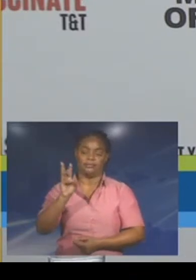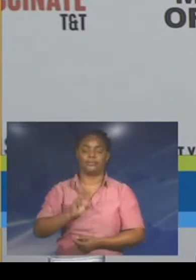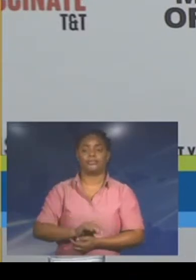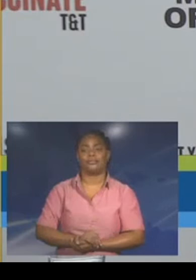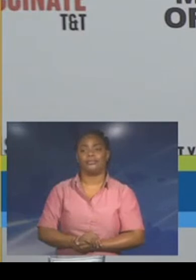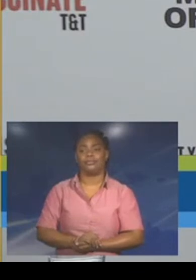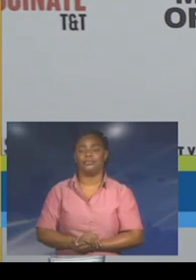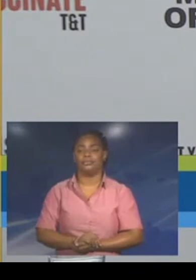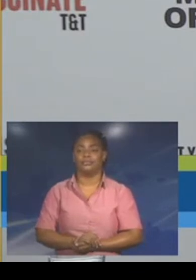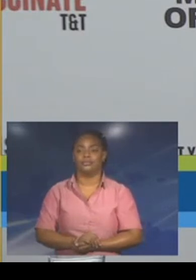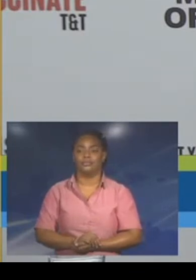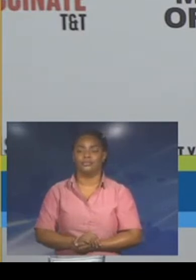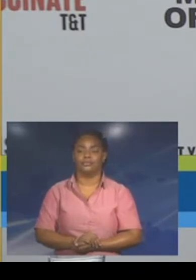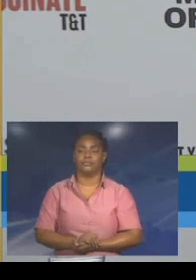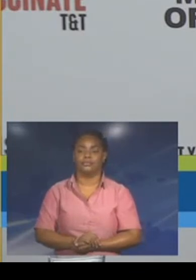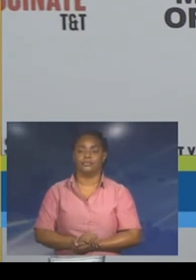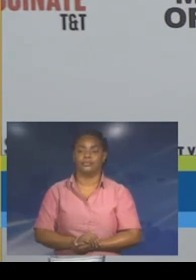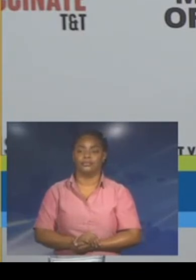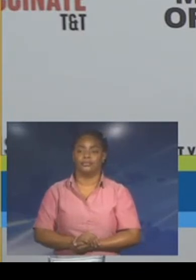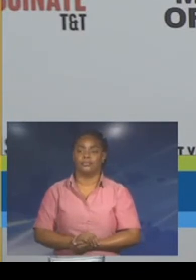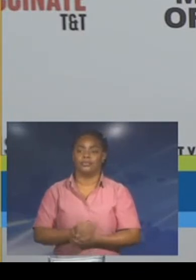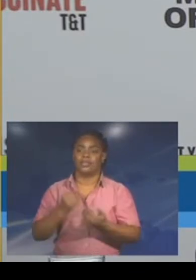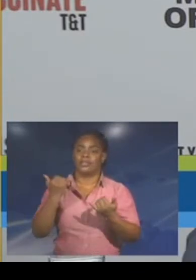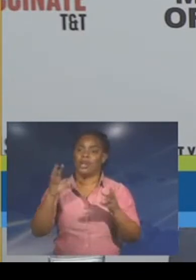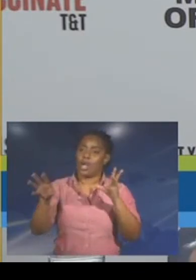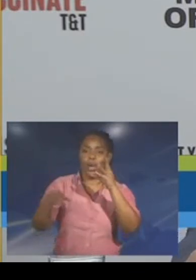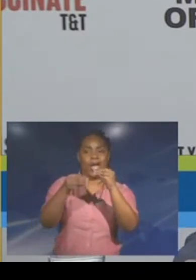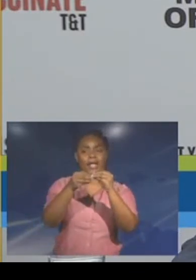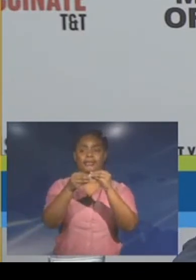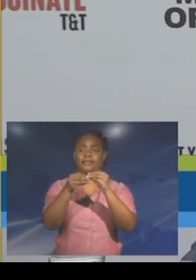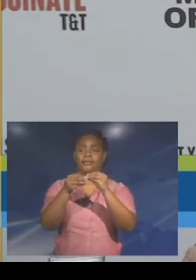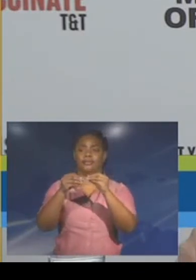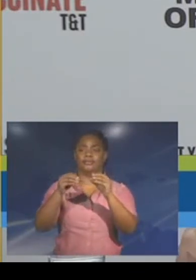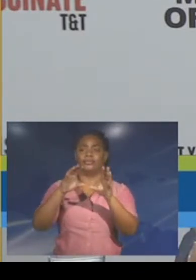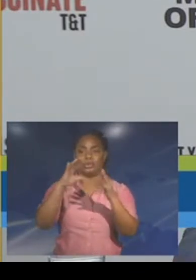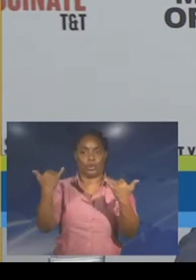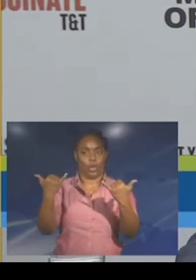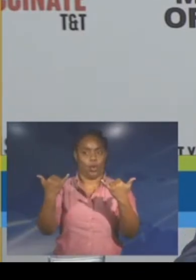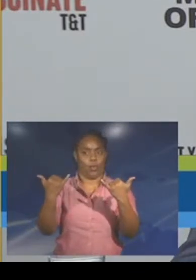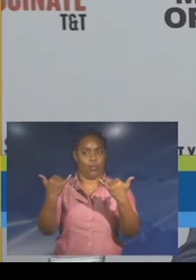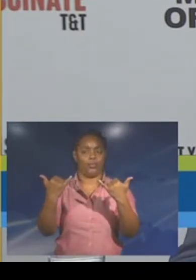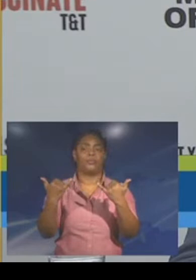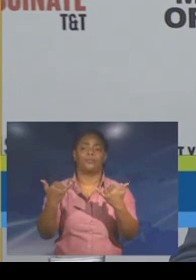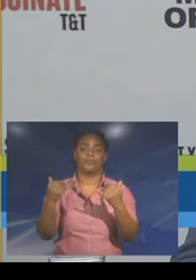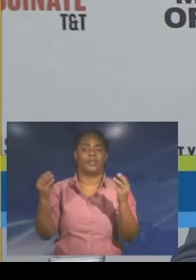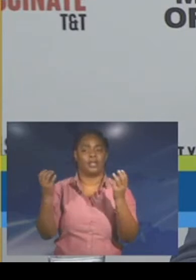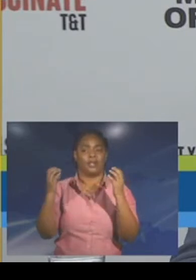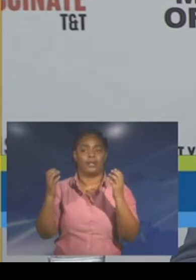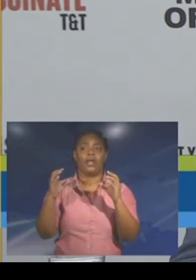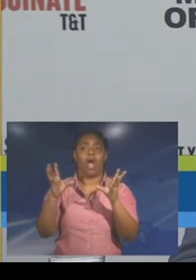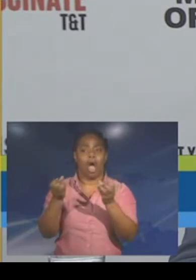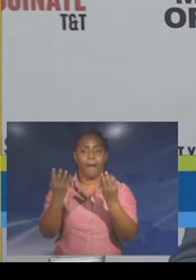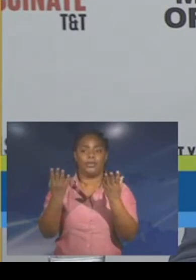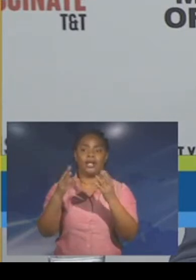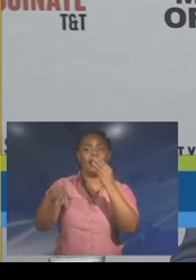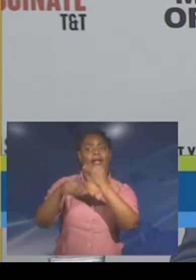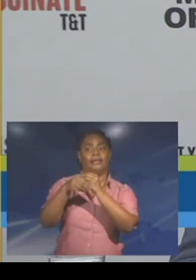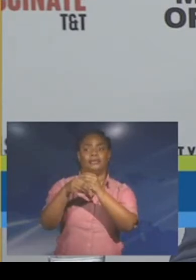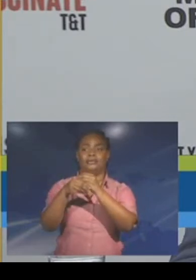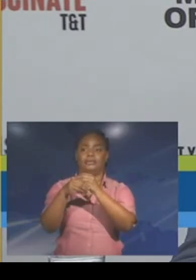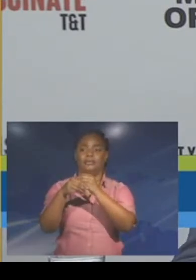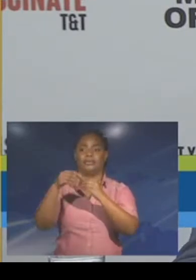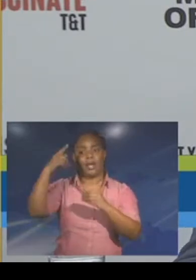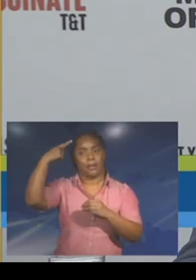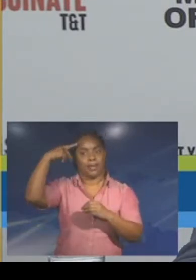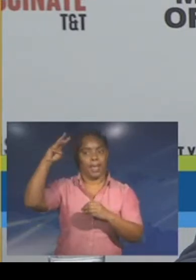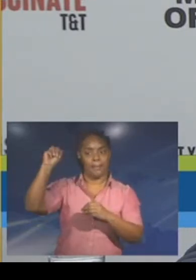highlights. I want to go now to follow up on the Honorable Prime Minister's